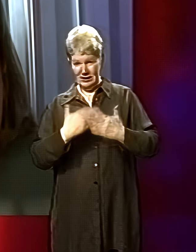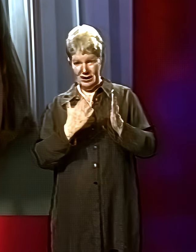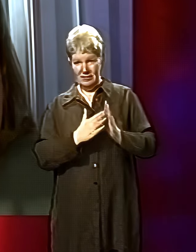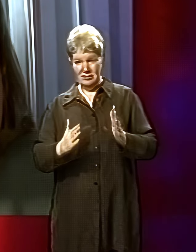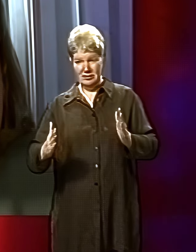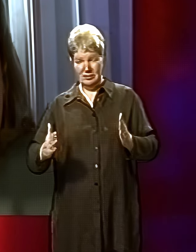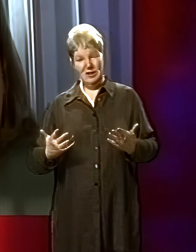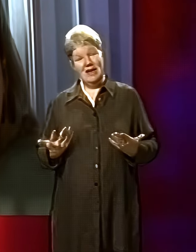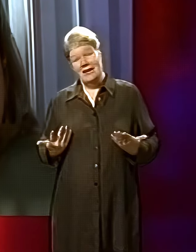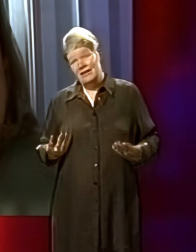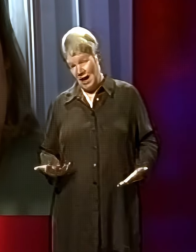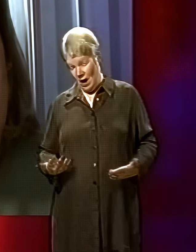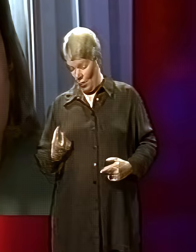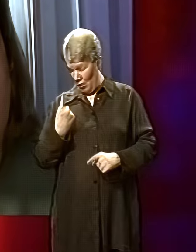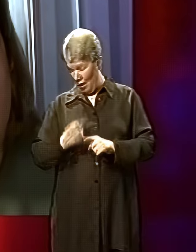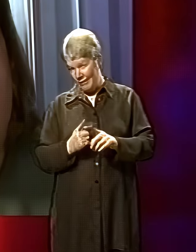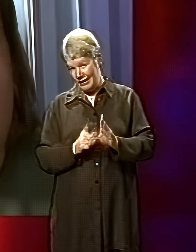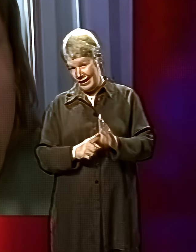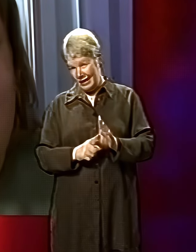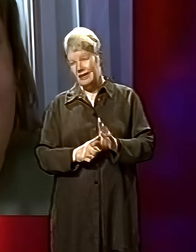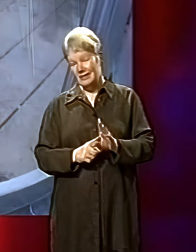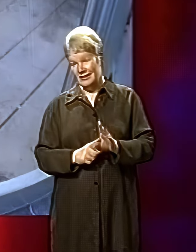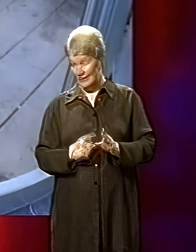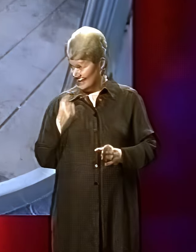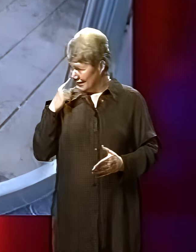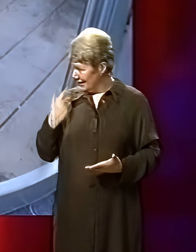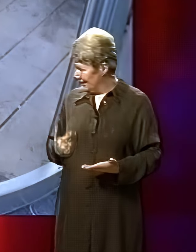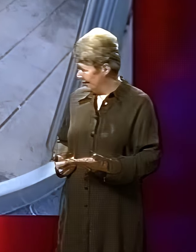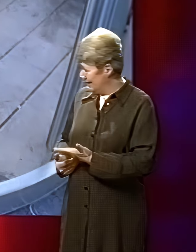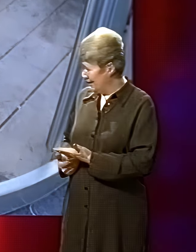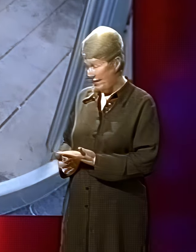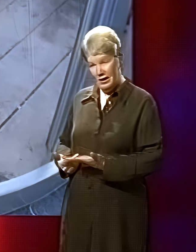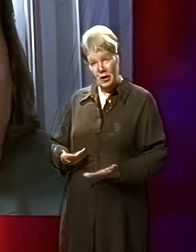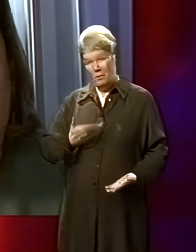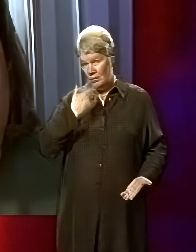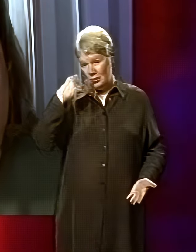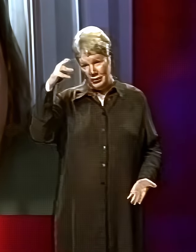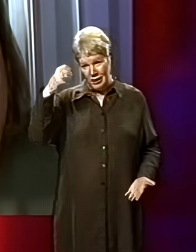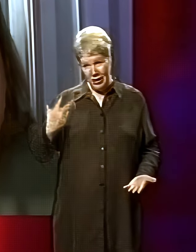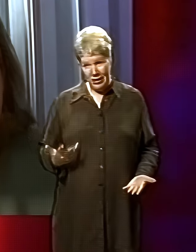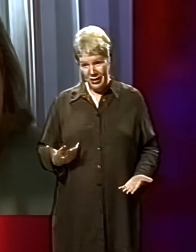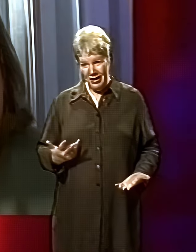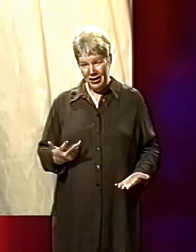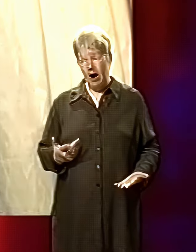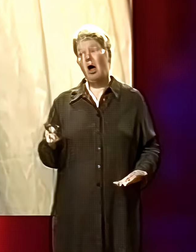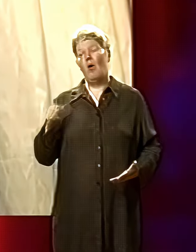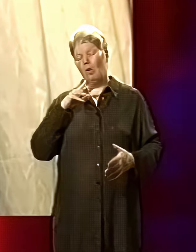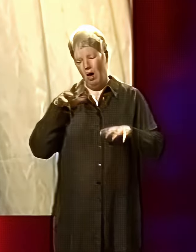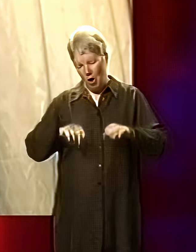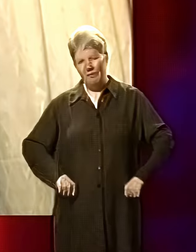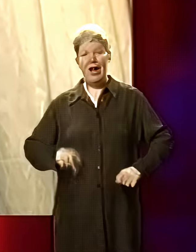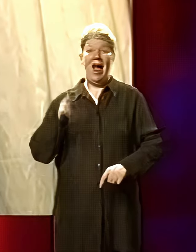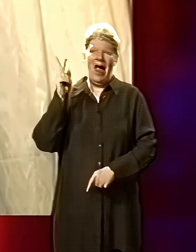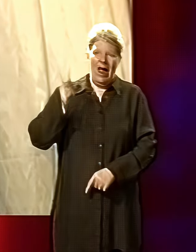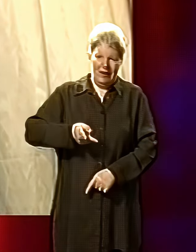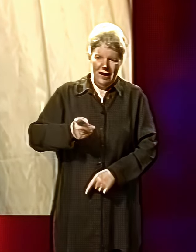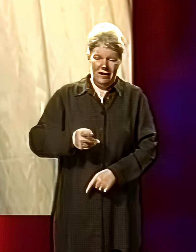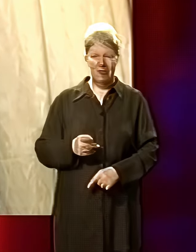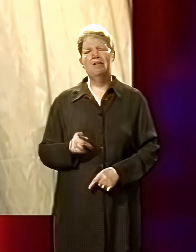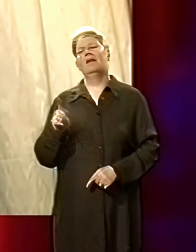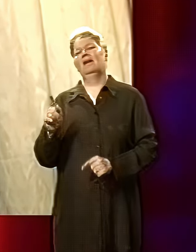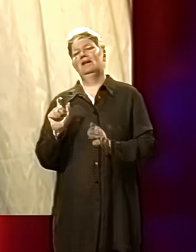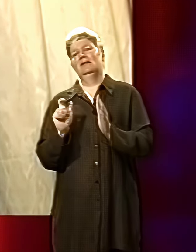It has now been a year and a half, and as you can see, we still have no shower. They are ripping it out again. Upstairs, we